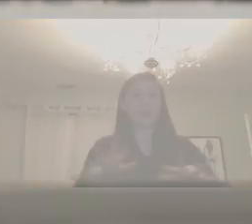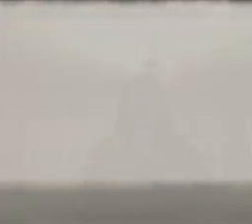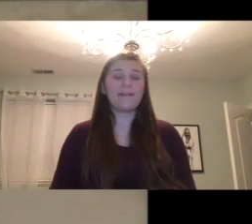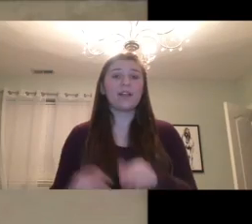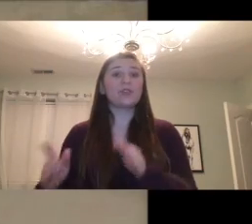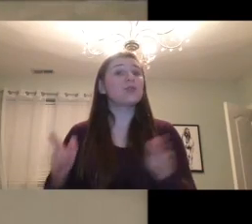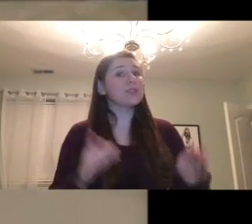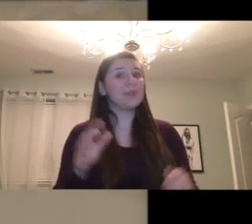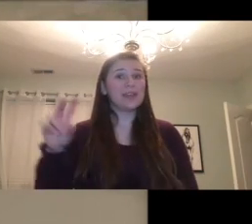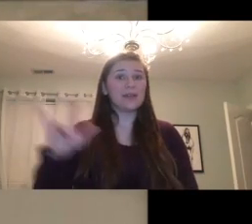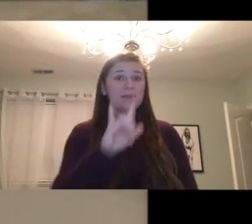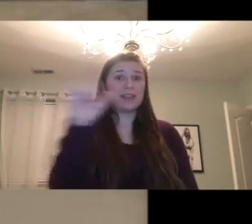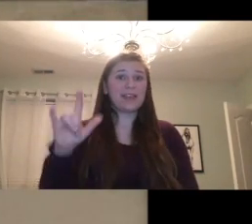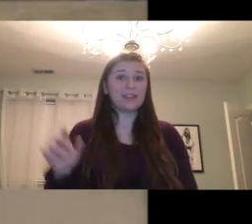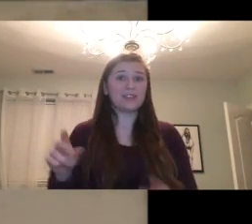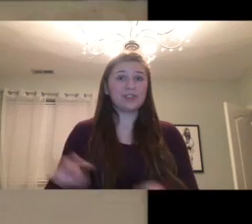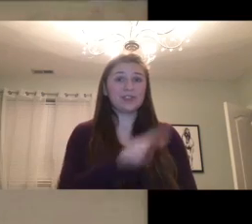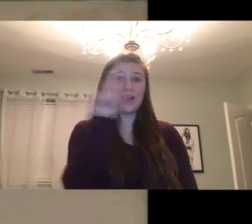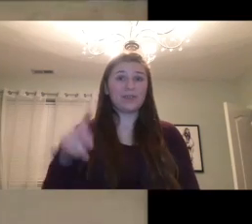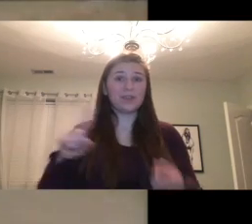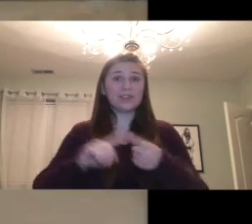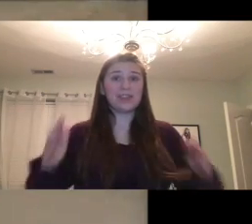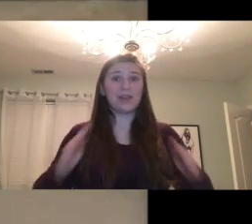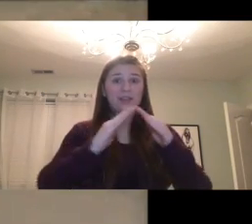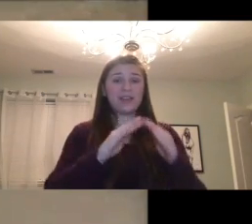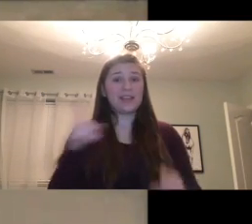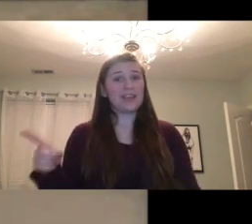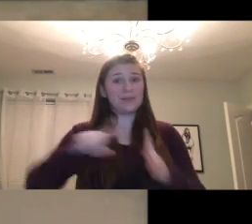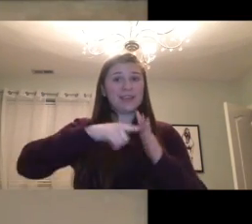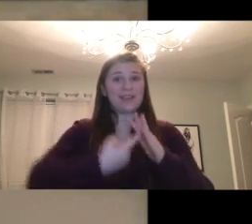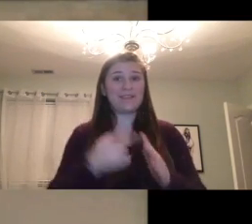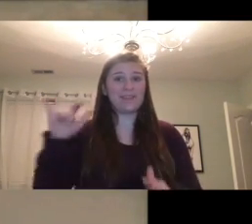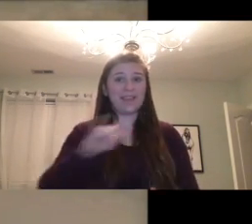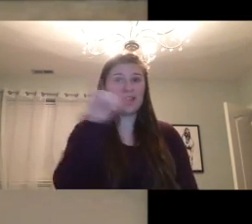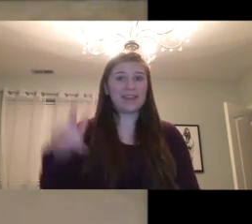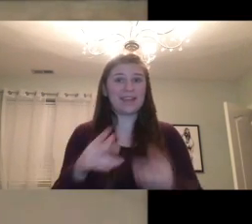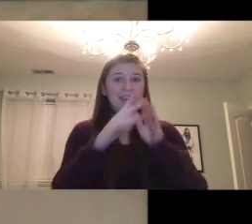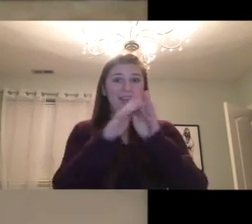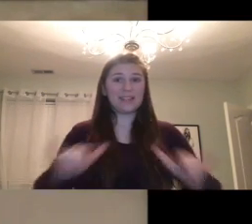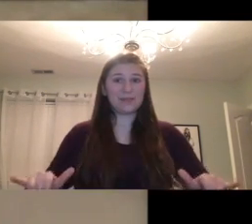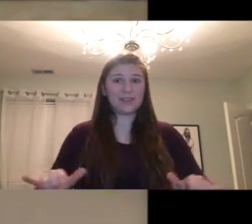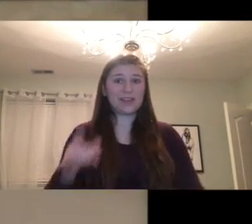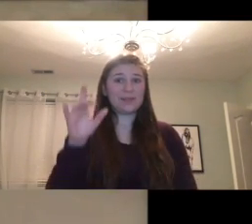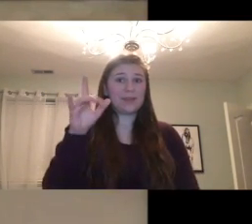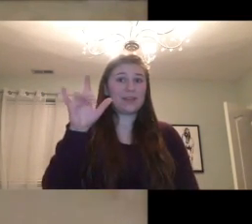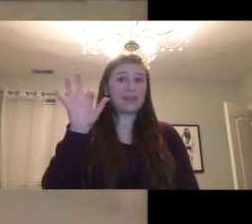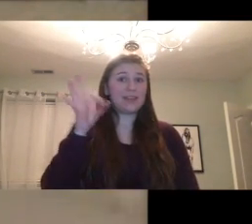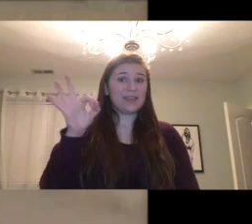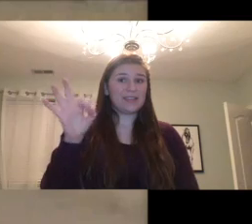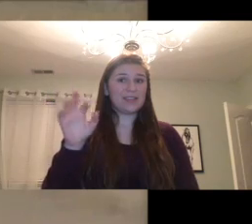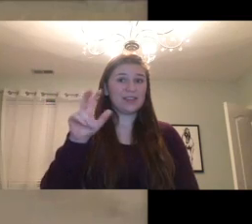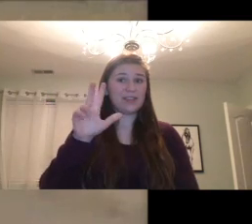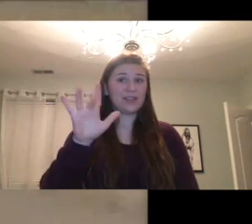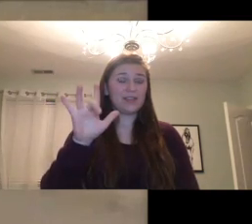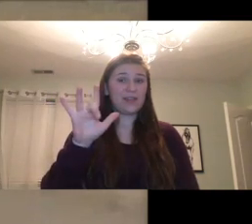land. There was a plan to try to get planes in there because aircraft were flying in Alaska at that time,